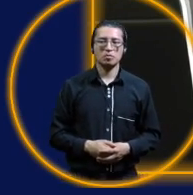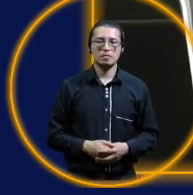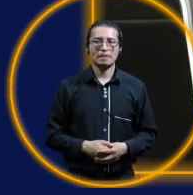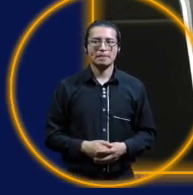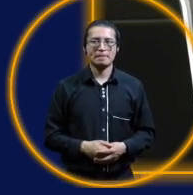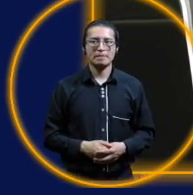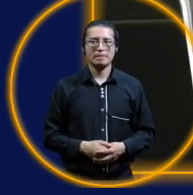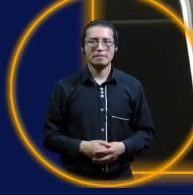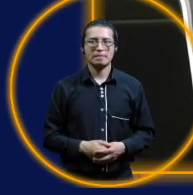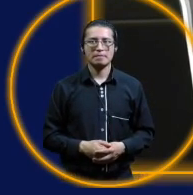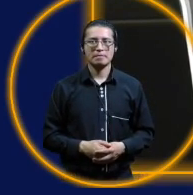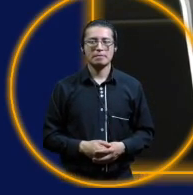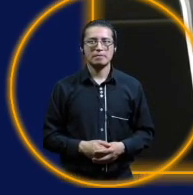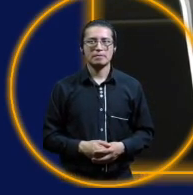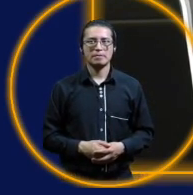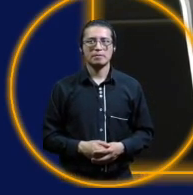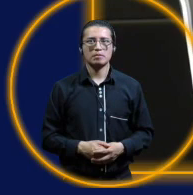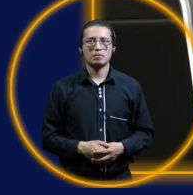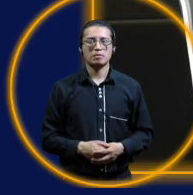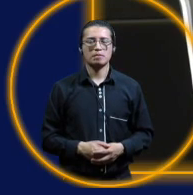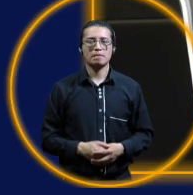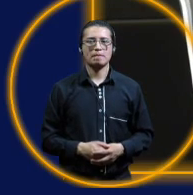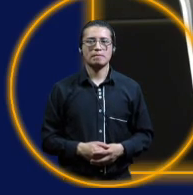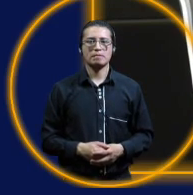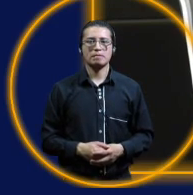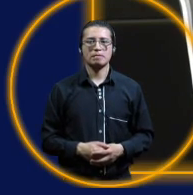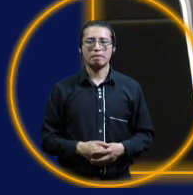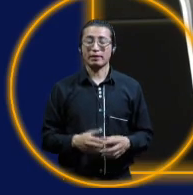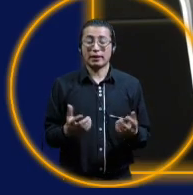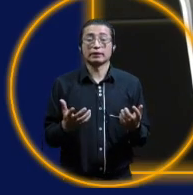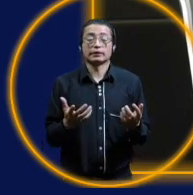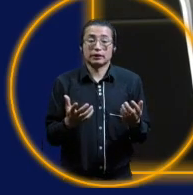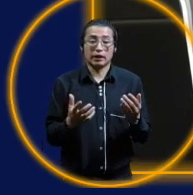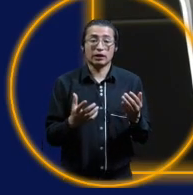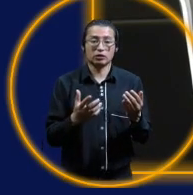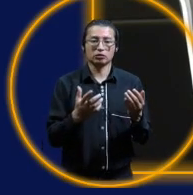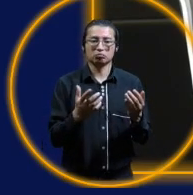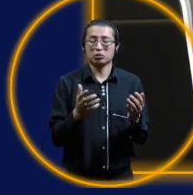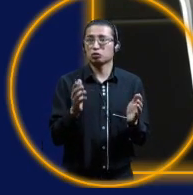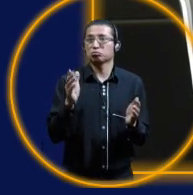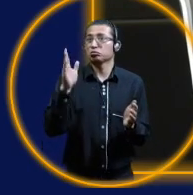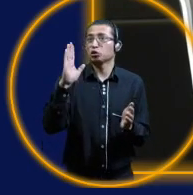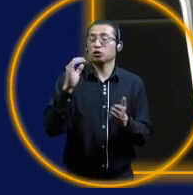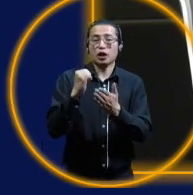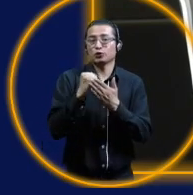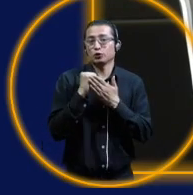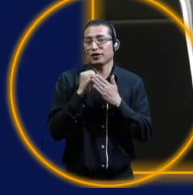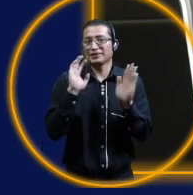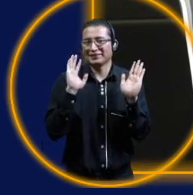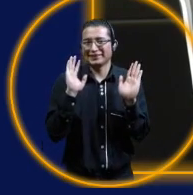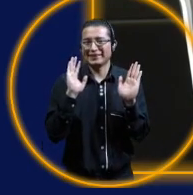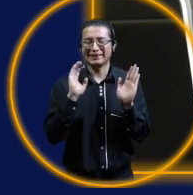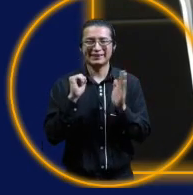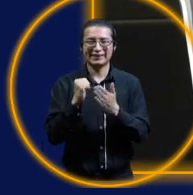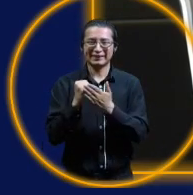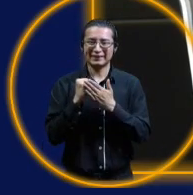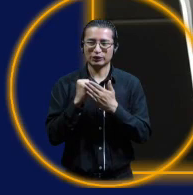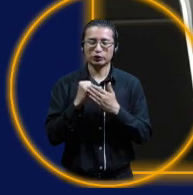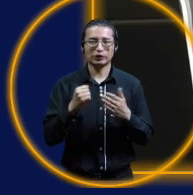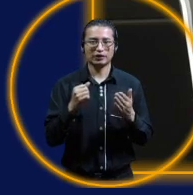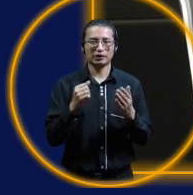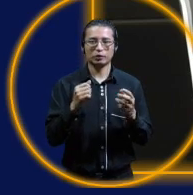that's cute, and I know there's a lot of implications to that, but holy crap, the TikTok algorithm, the Instagram algorithm,